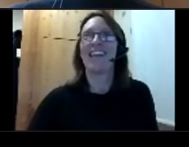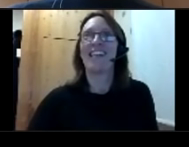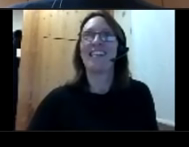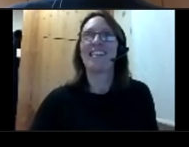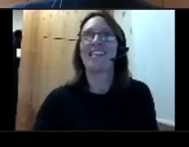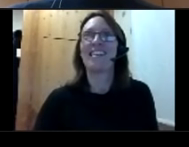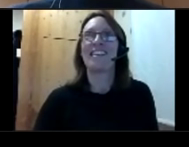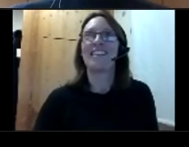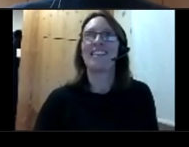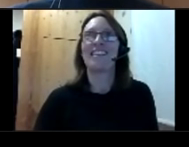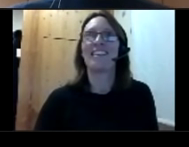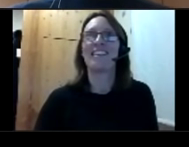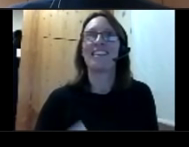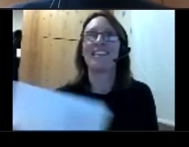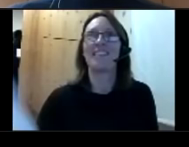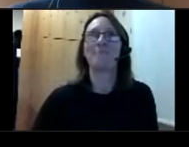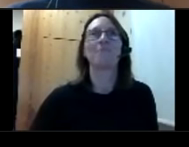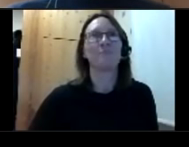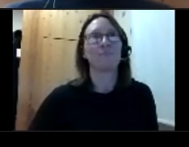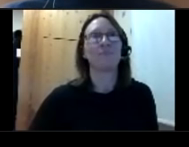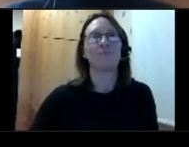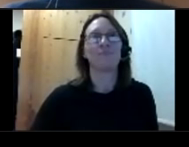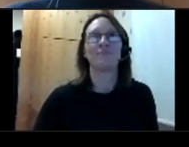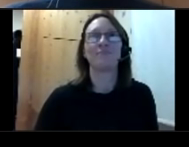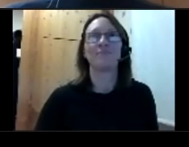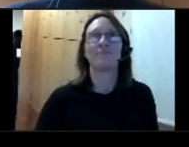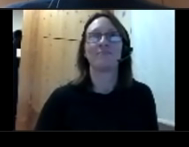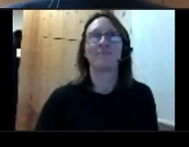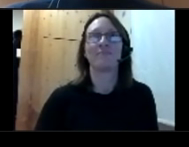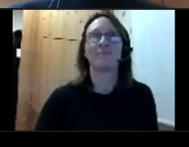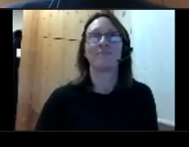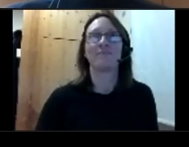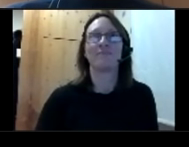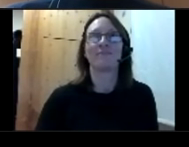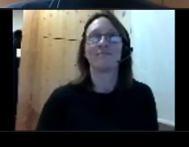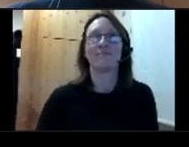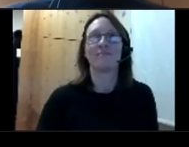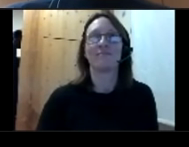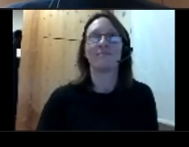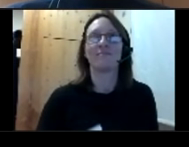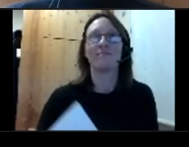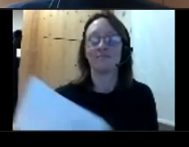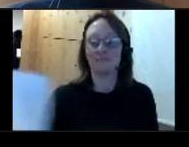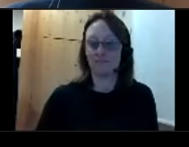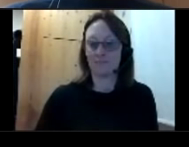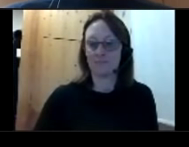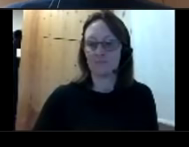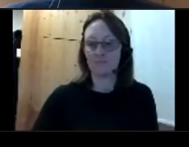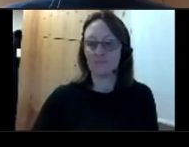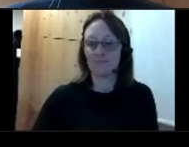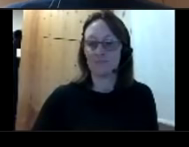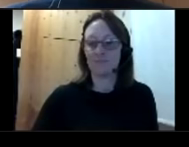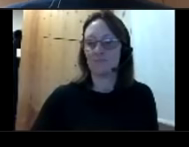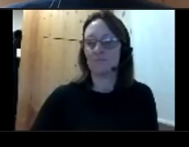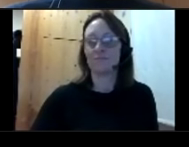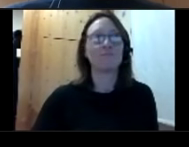also the case that not everything is known at the moment. That's very clear from doing the prep with Abby for this session. So there are a few links that have been suggested in